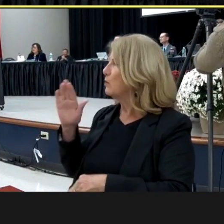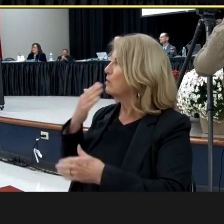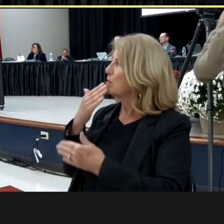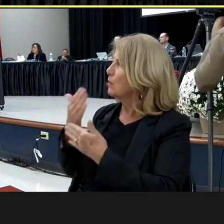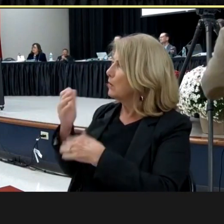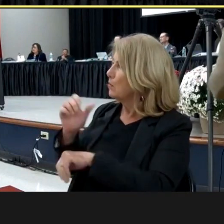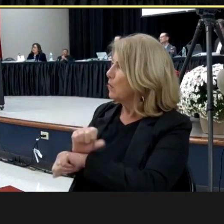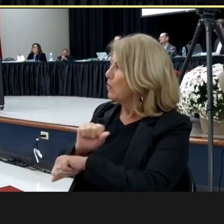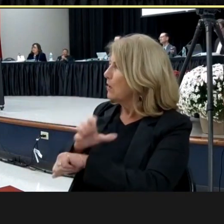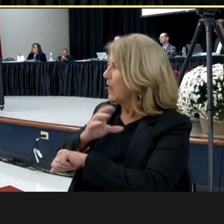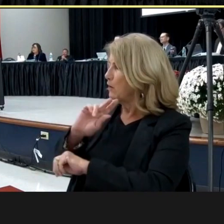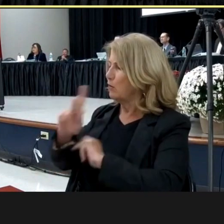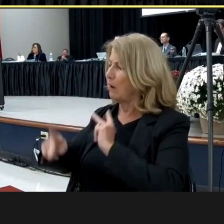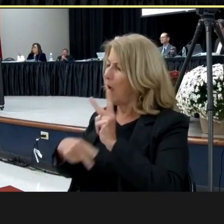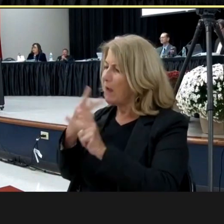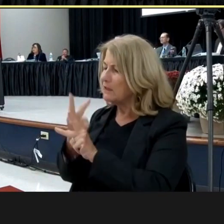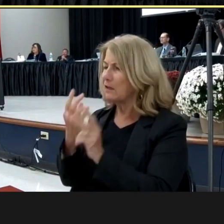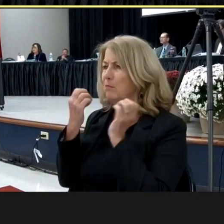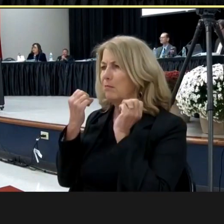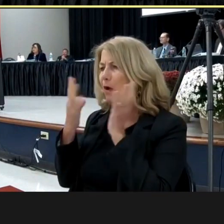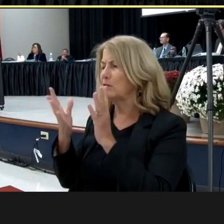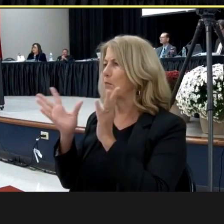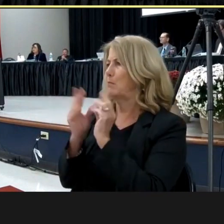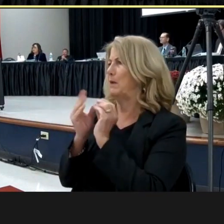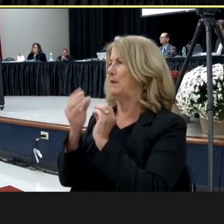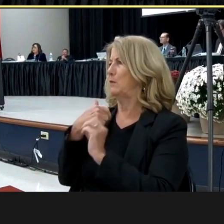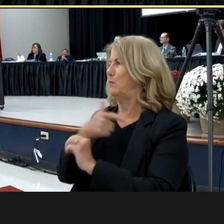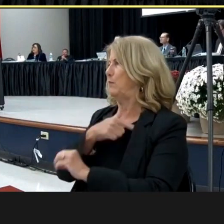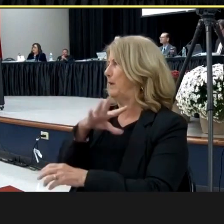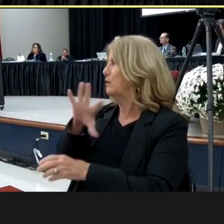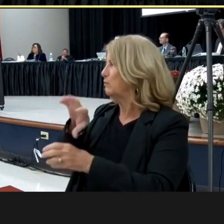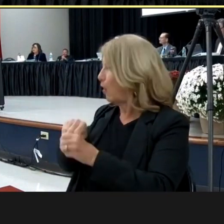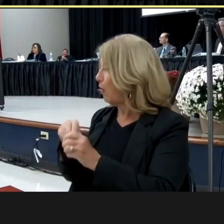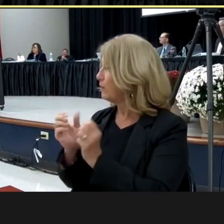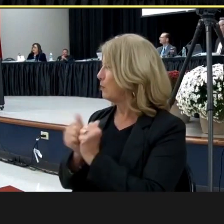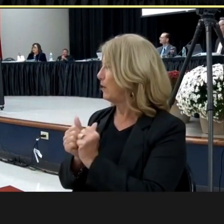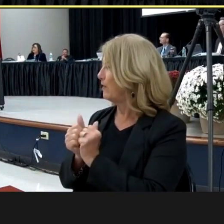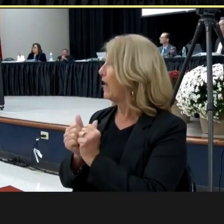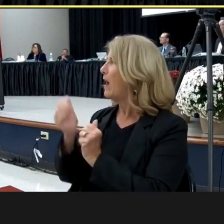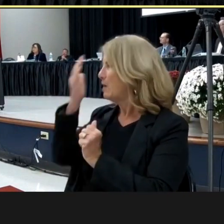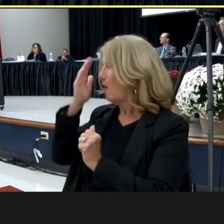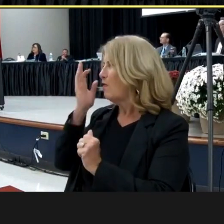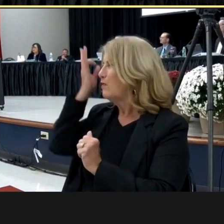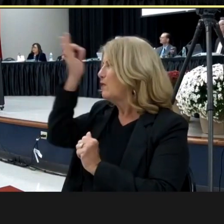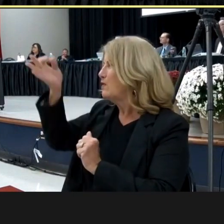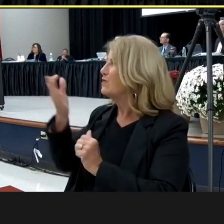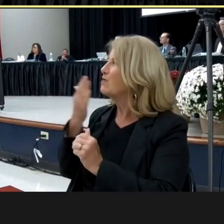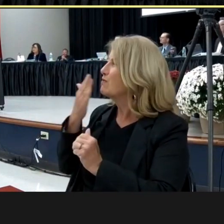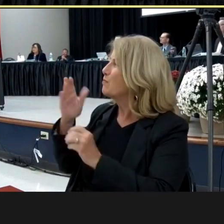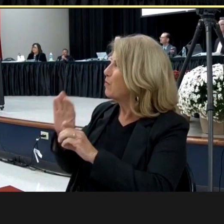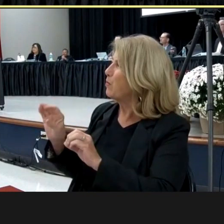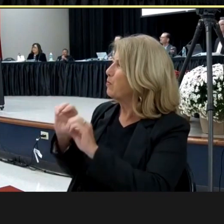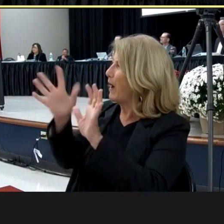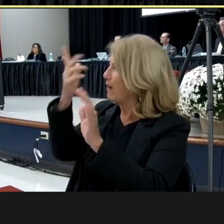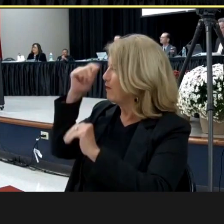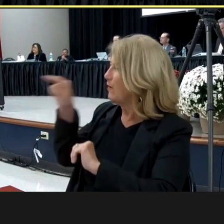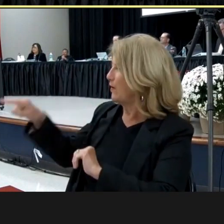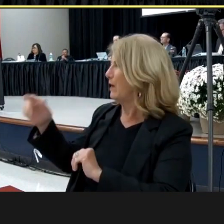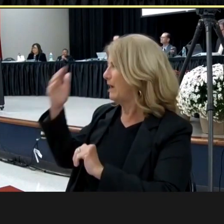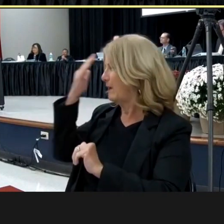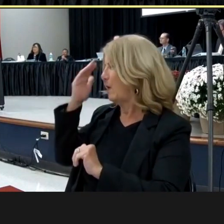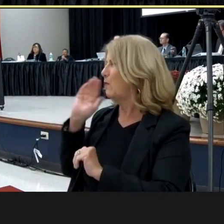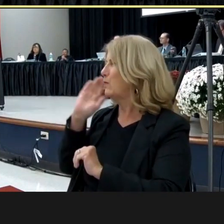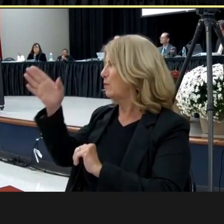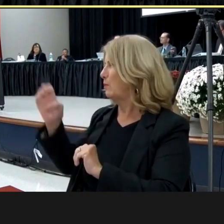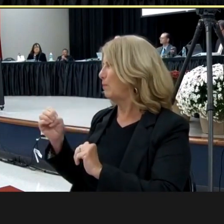multiple meetings that we've been a part of. And I know the future is going to be bright for you, and know you'll be very missed.